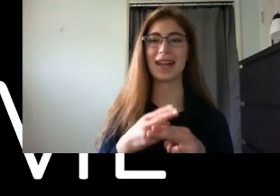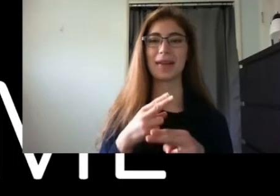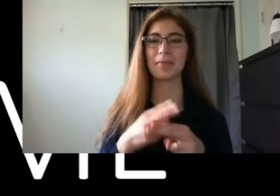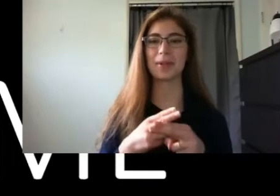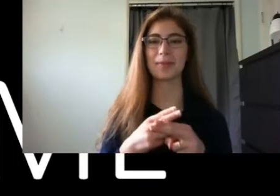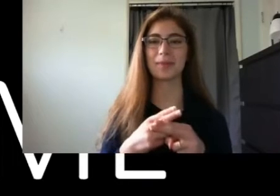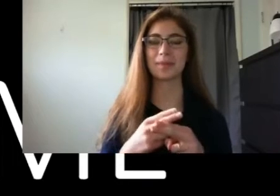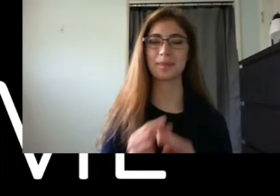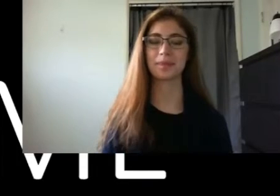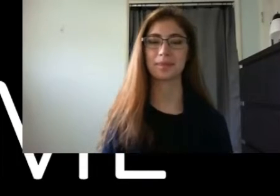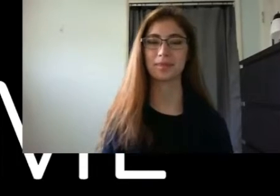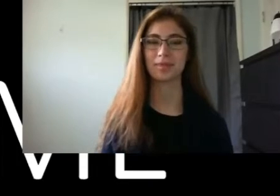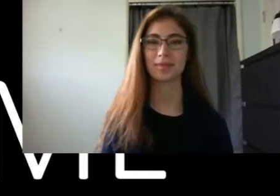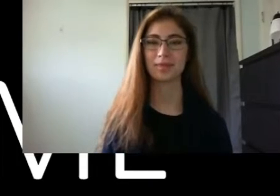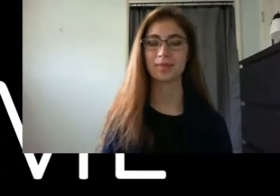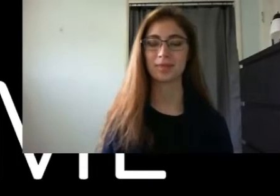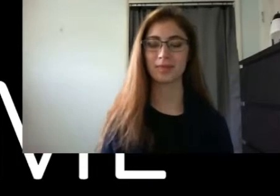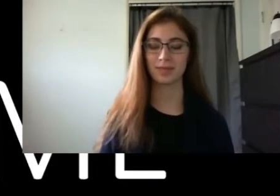My name.